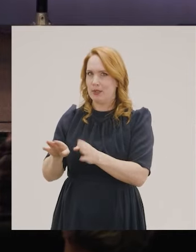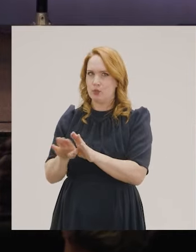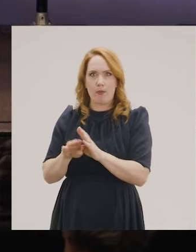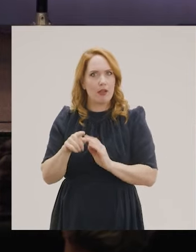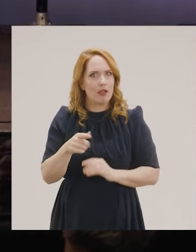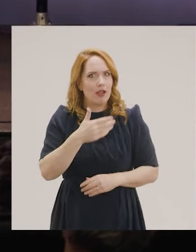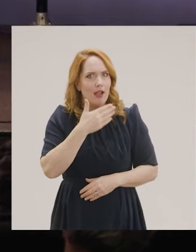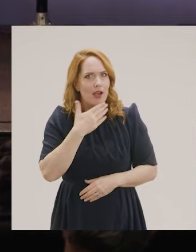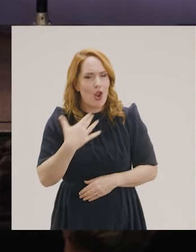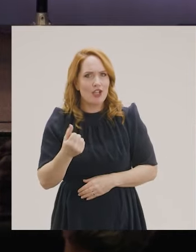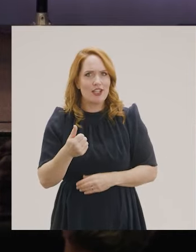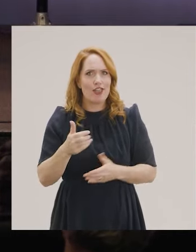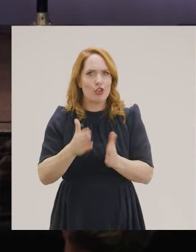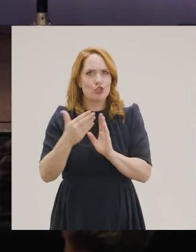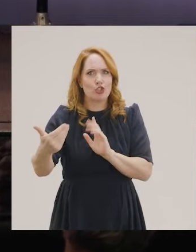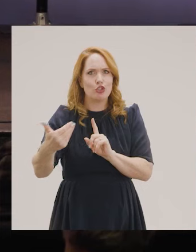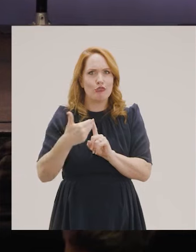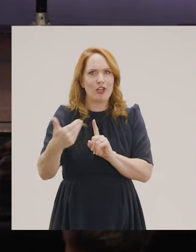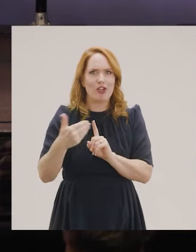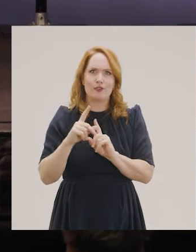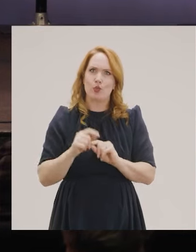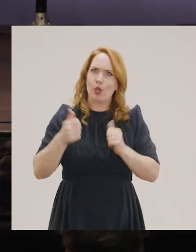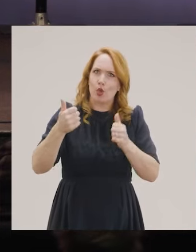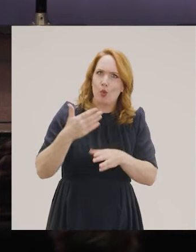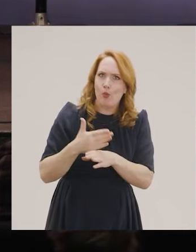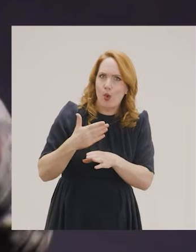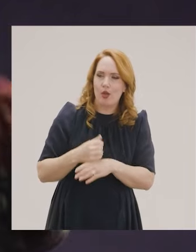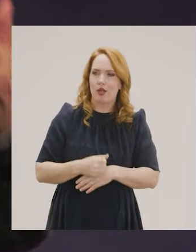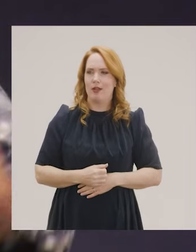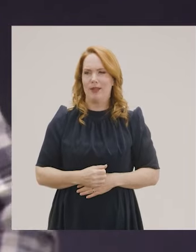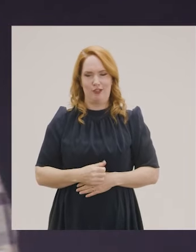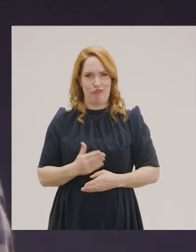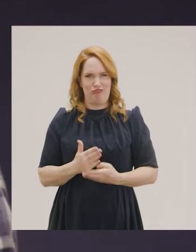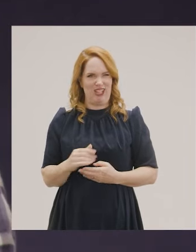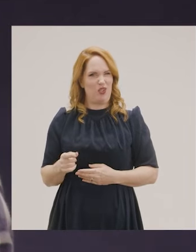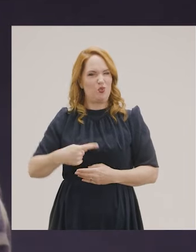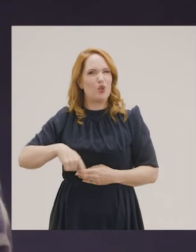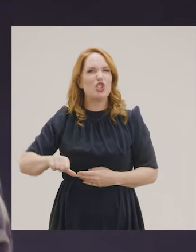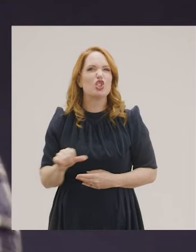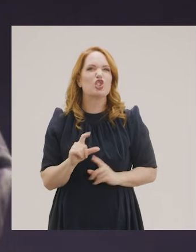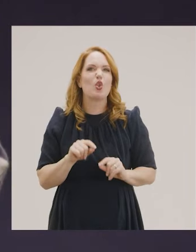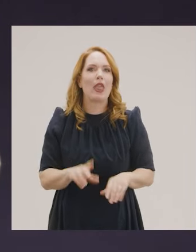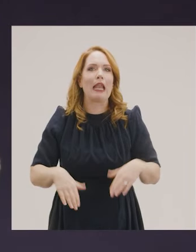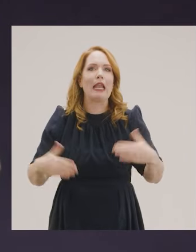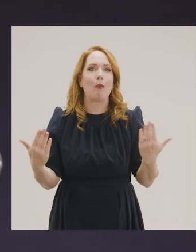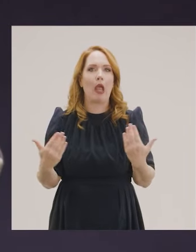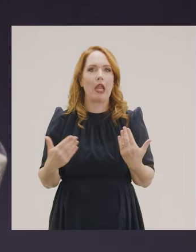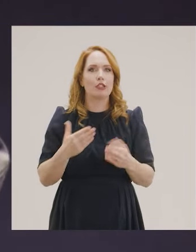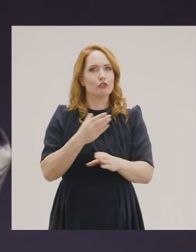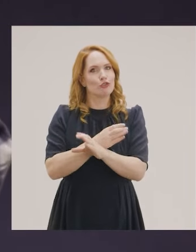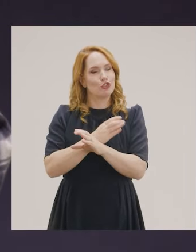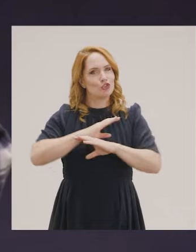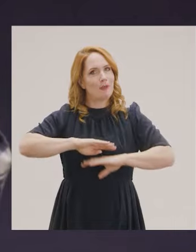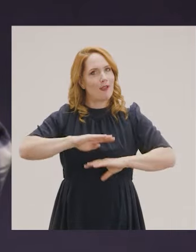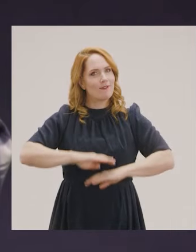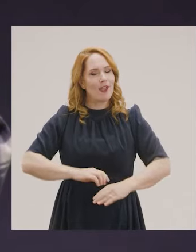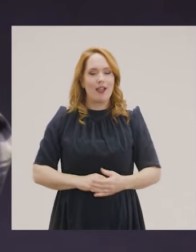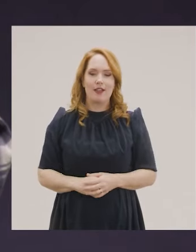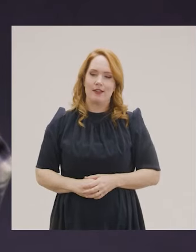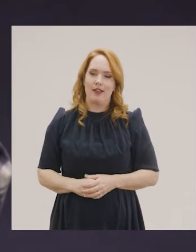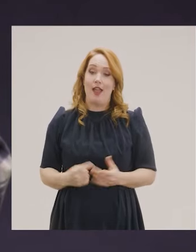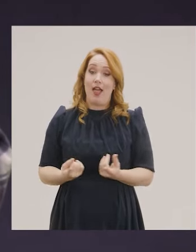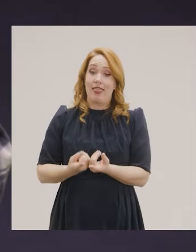is recognised by doing what we should actually be doing anyway, being Christians? But you know what? The things